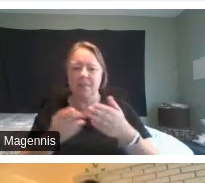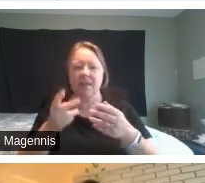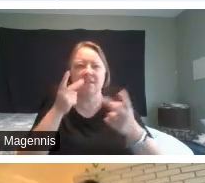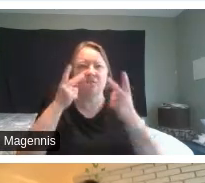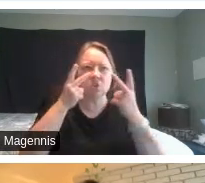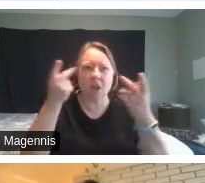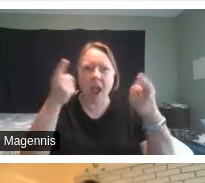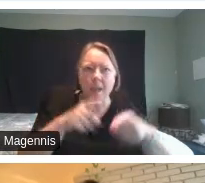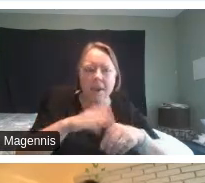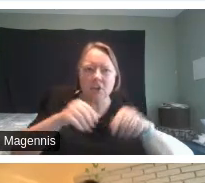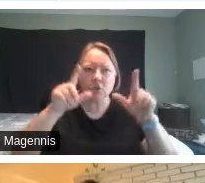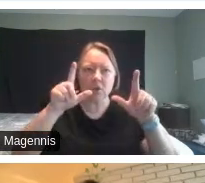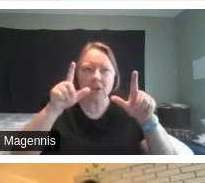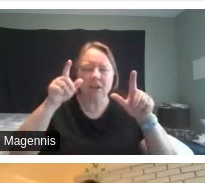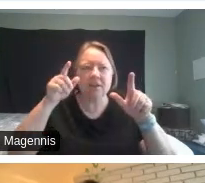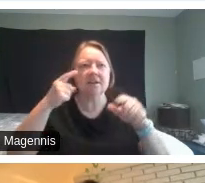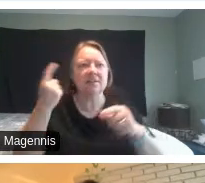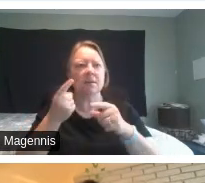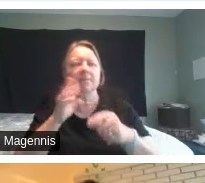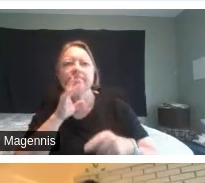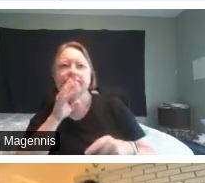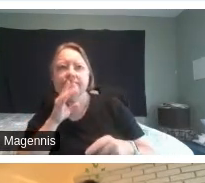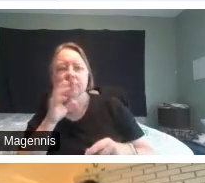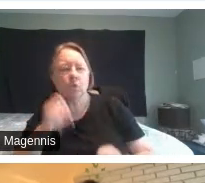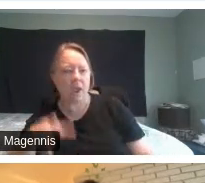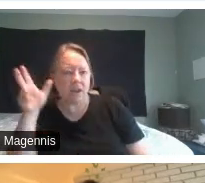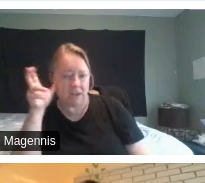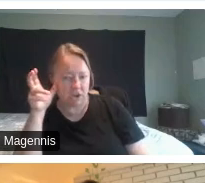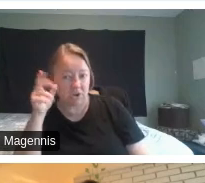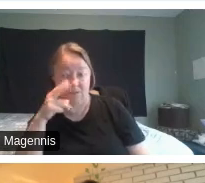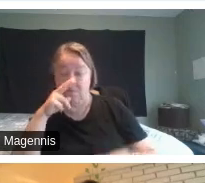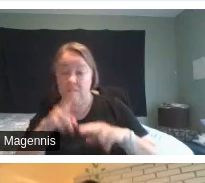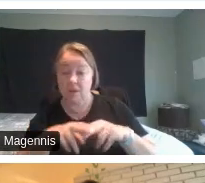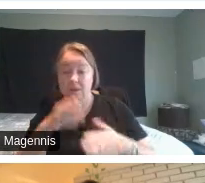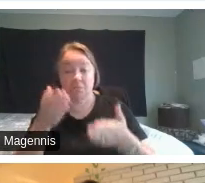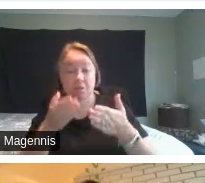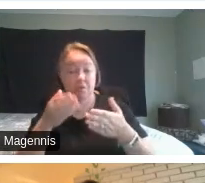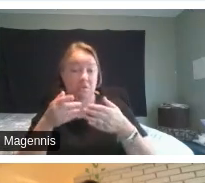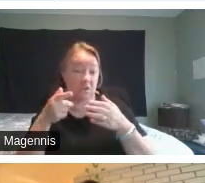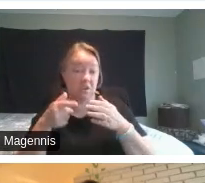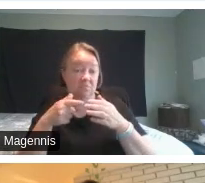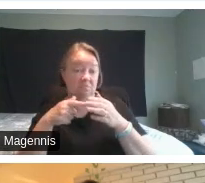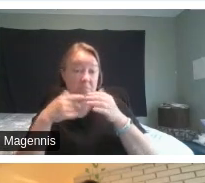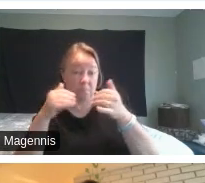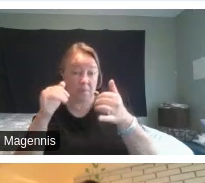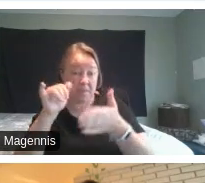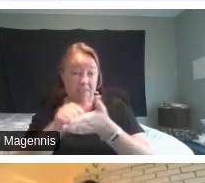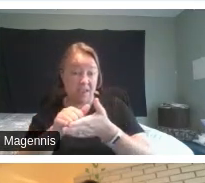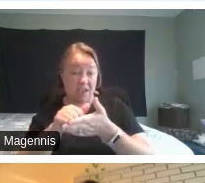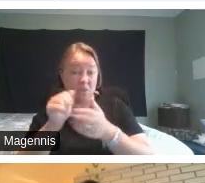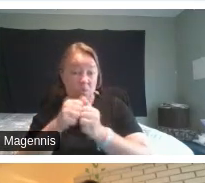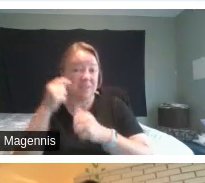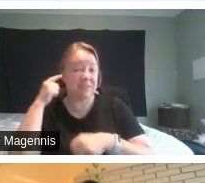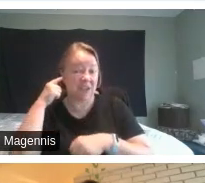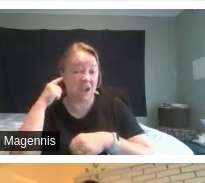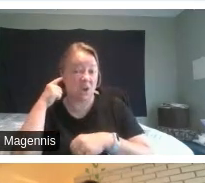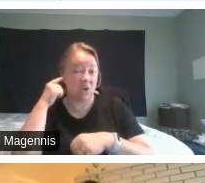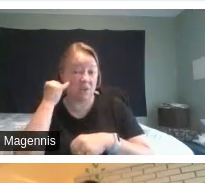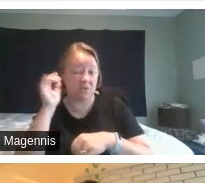screen, you can hear it, and it's actually pretty fun. So maybe you could play this as you with sound. If you